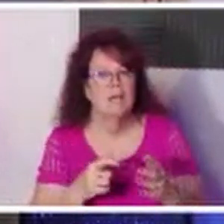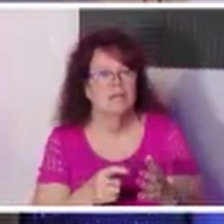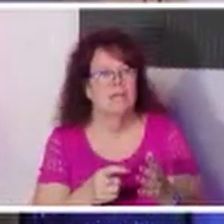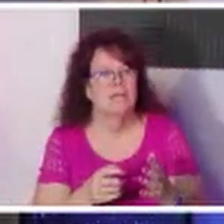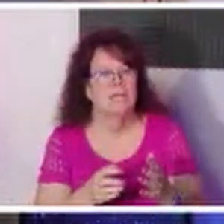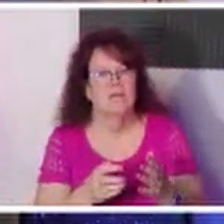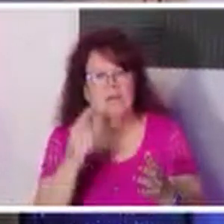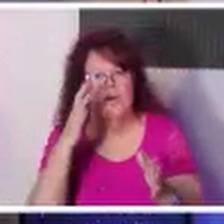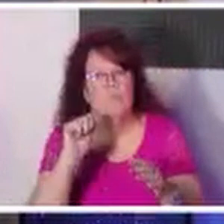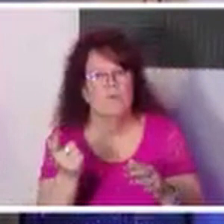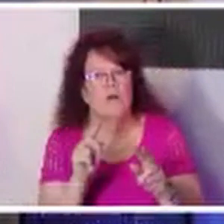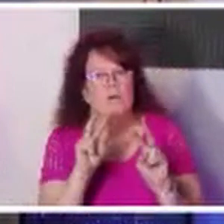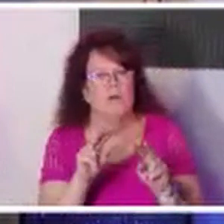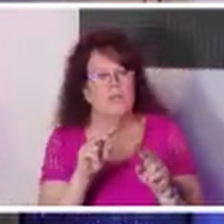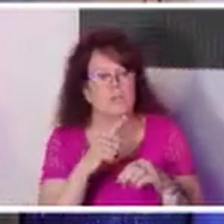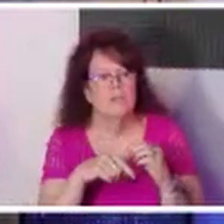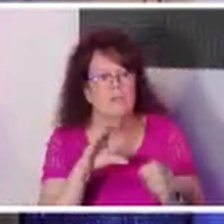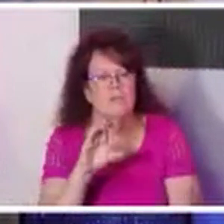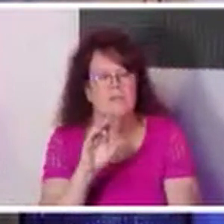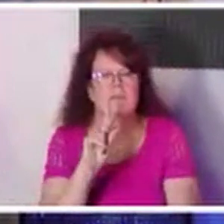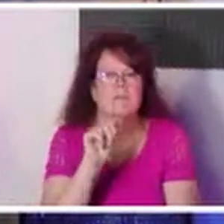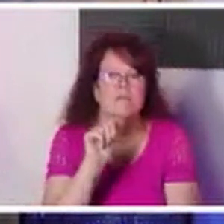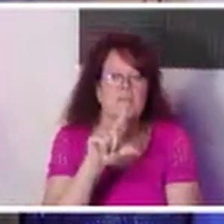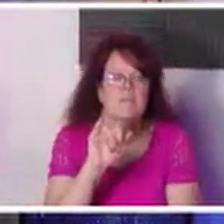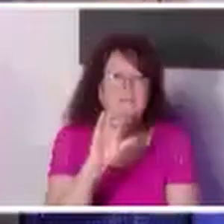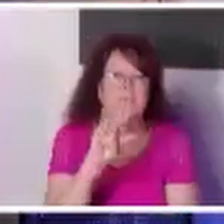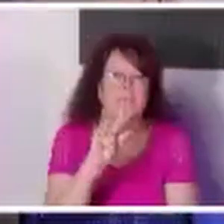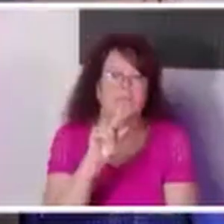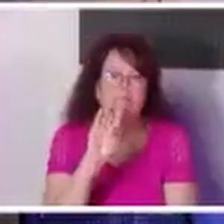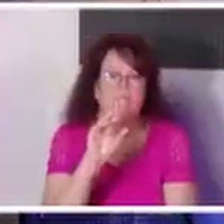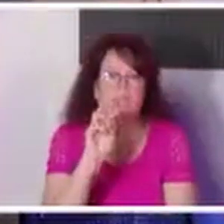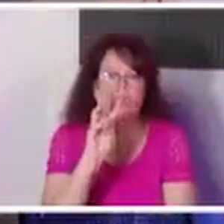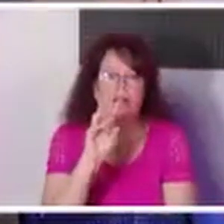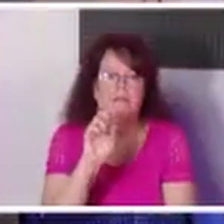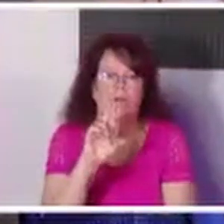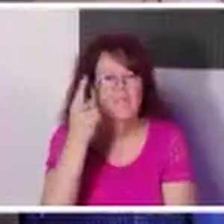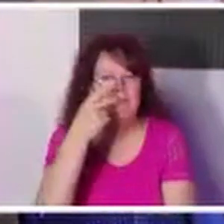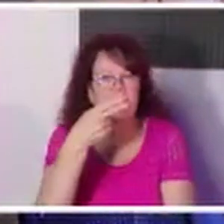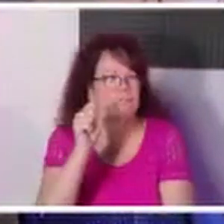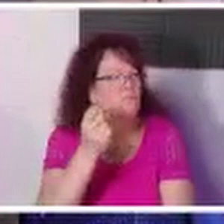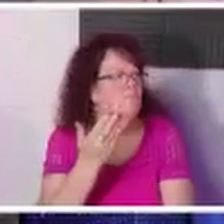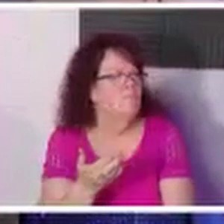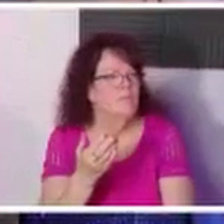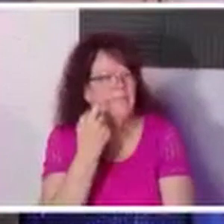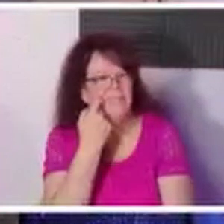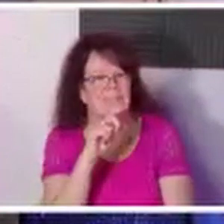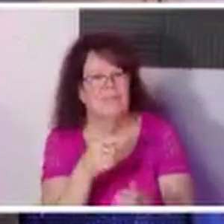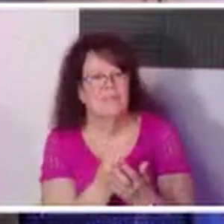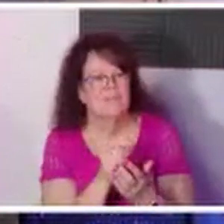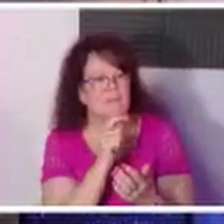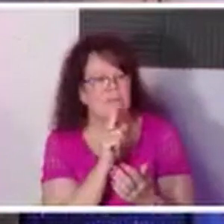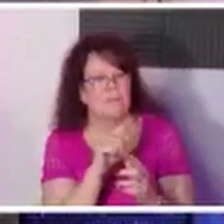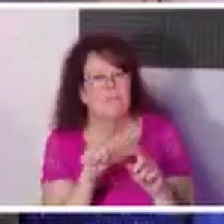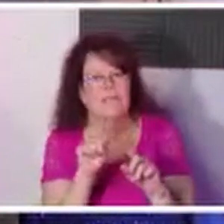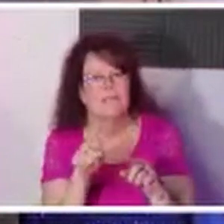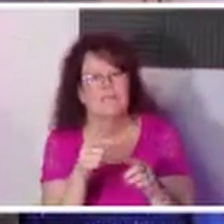haven't, about Khalif Browder. Khalif Browder is a kid that was, I think in high school, maybe just out. And